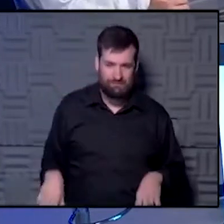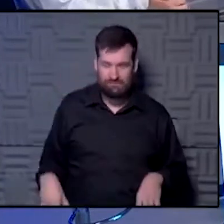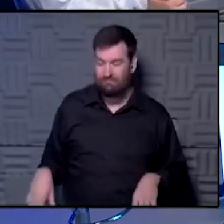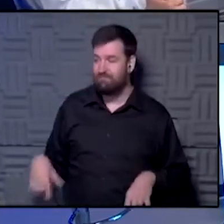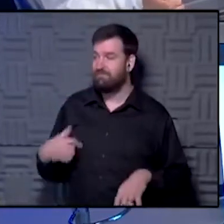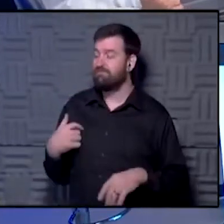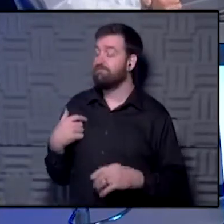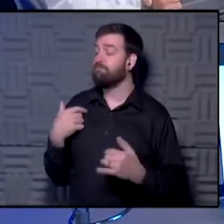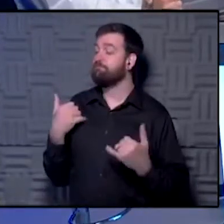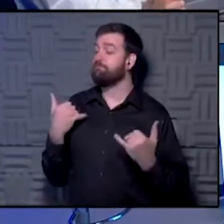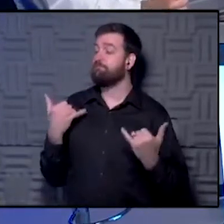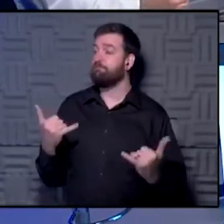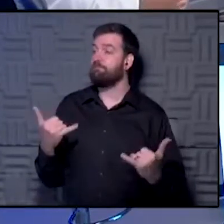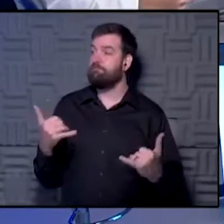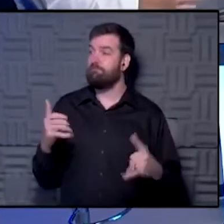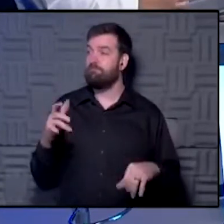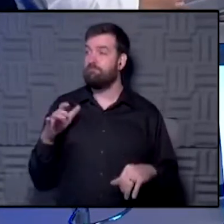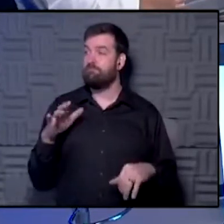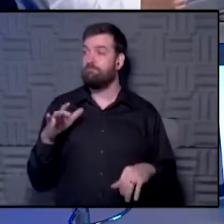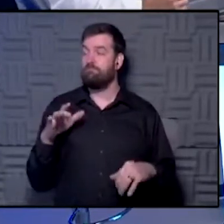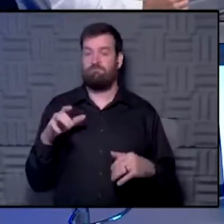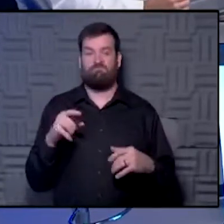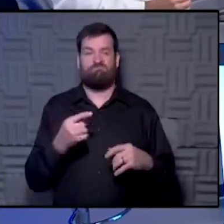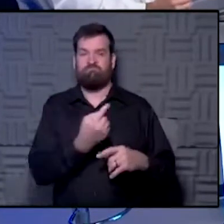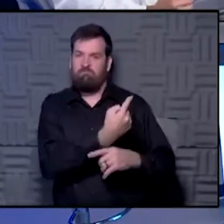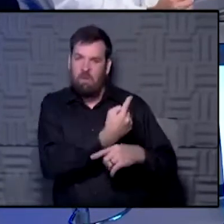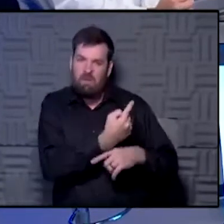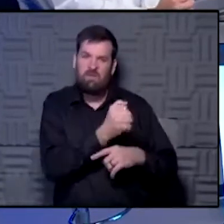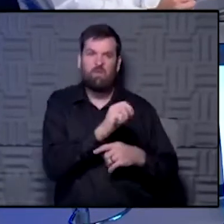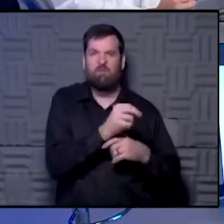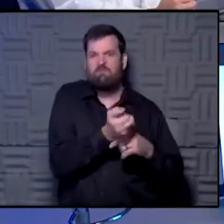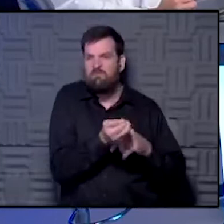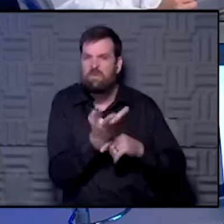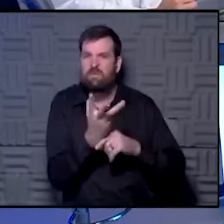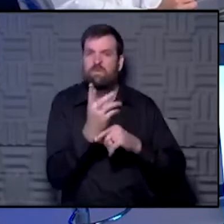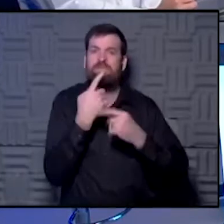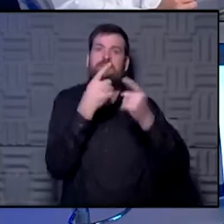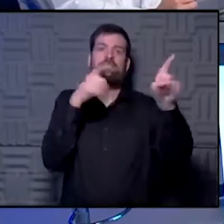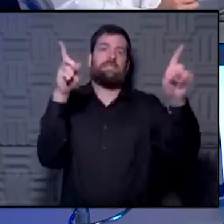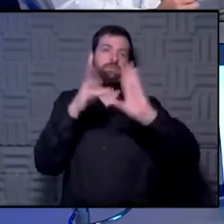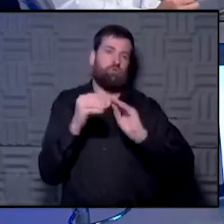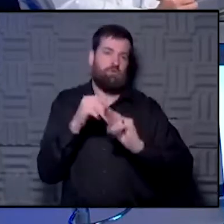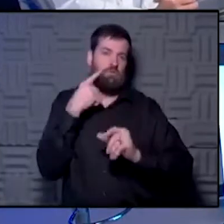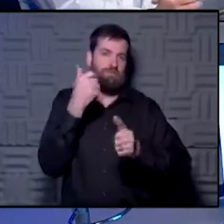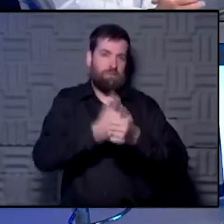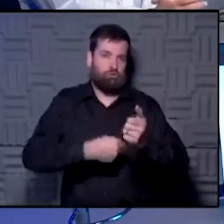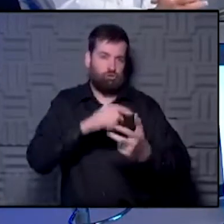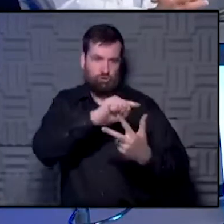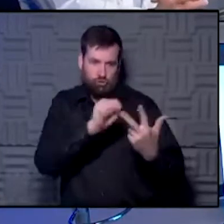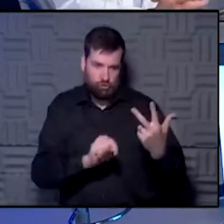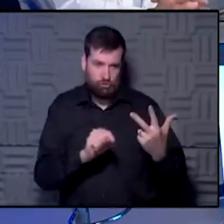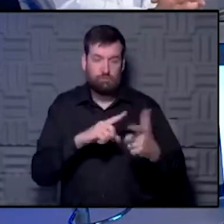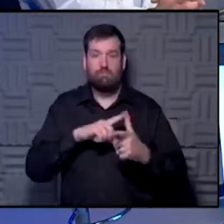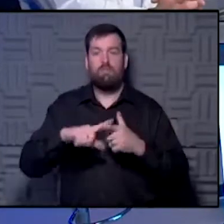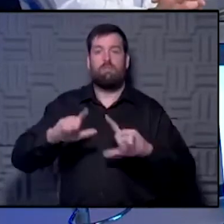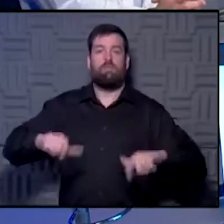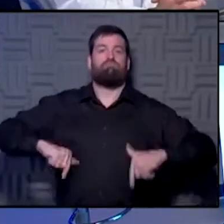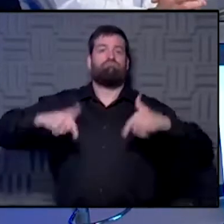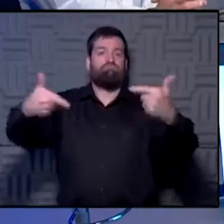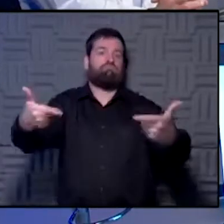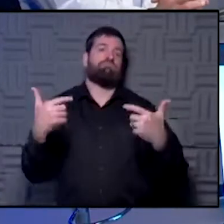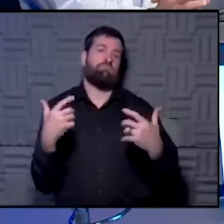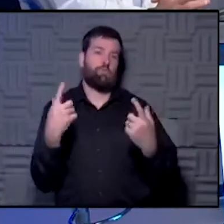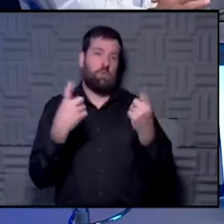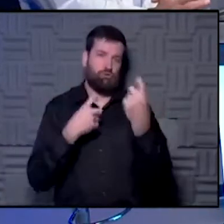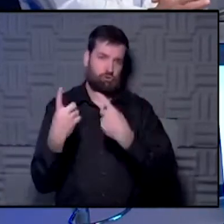I want to hear a success story or a couple of success stories from all of you real quickly, and then we're going to open it up for questions.